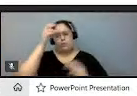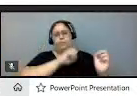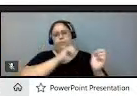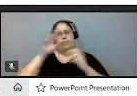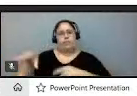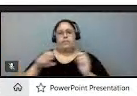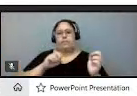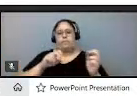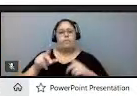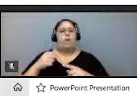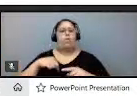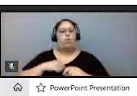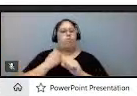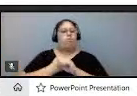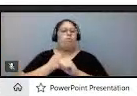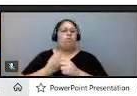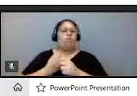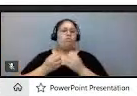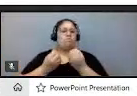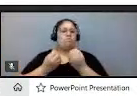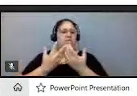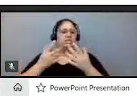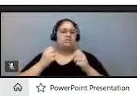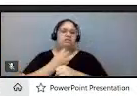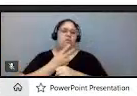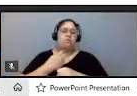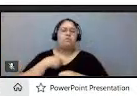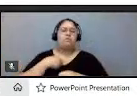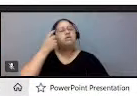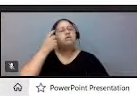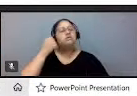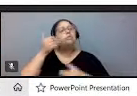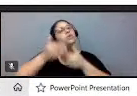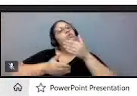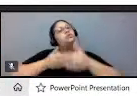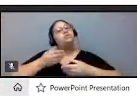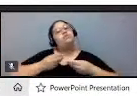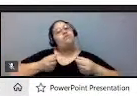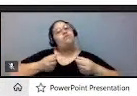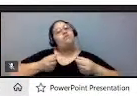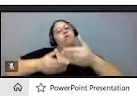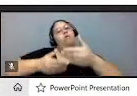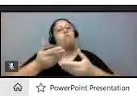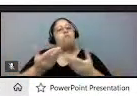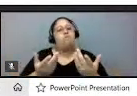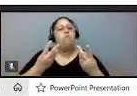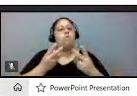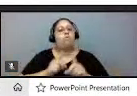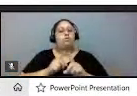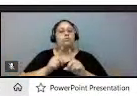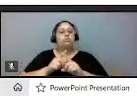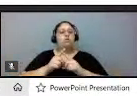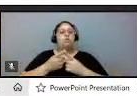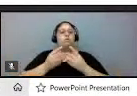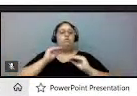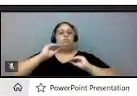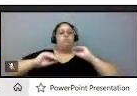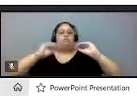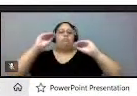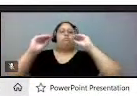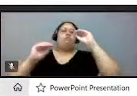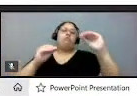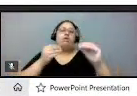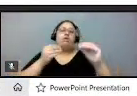stakeholders and talking to the understanding the process flows the mapping of the fruit through a trans